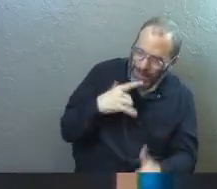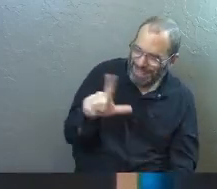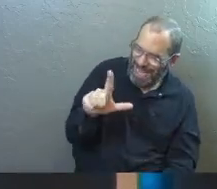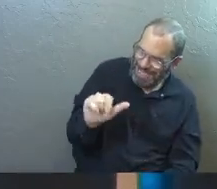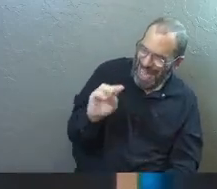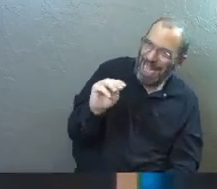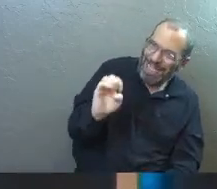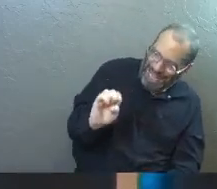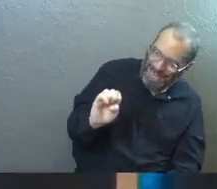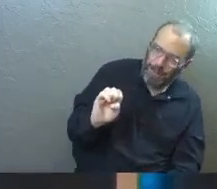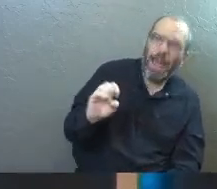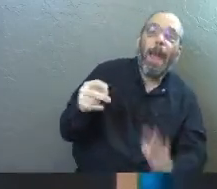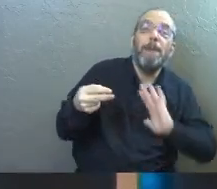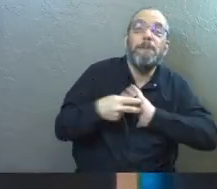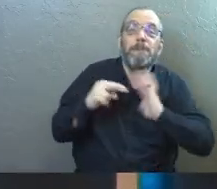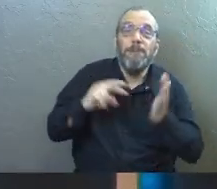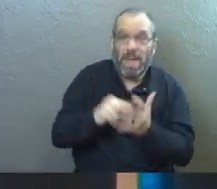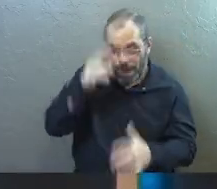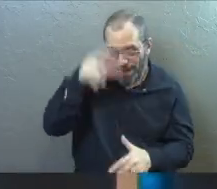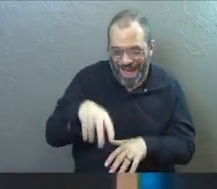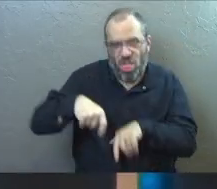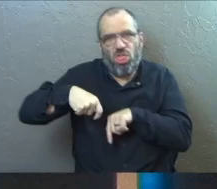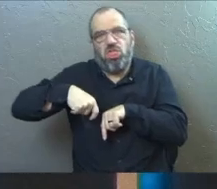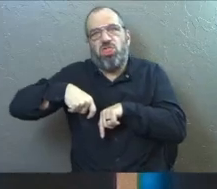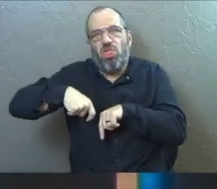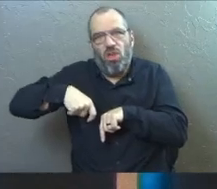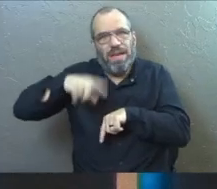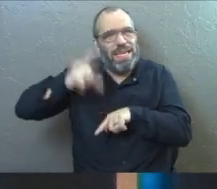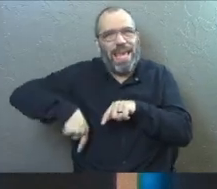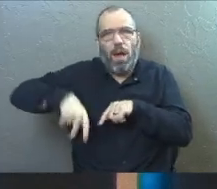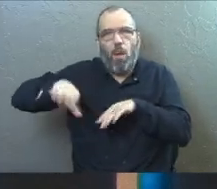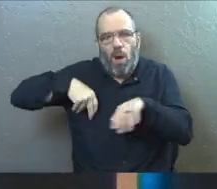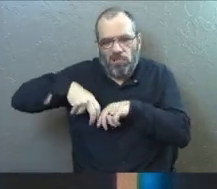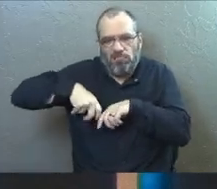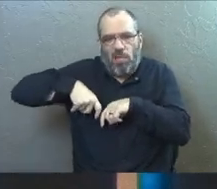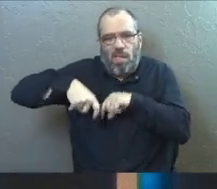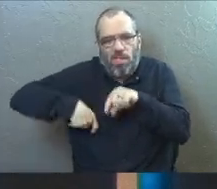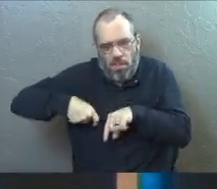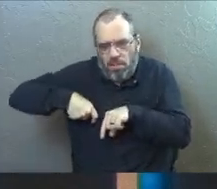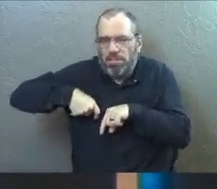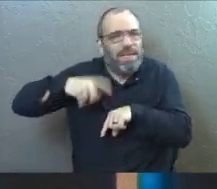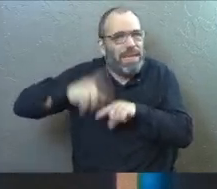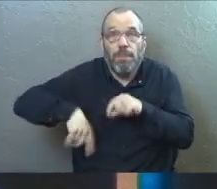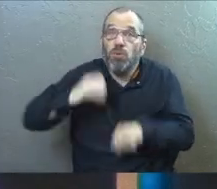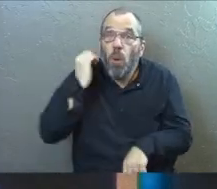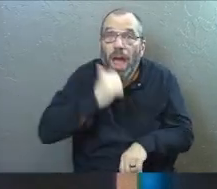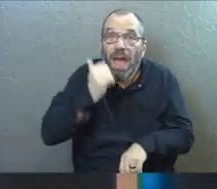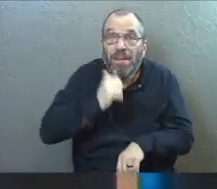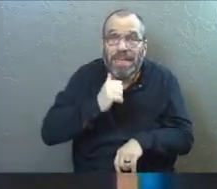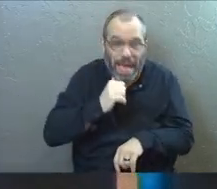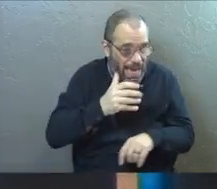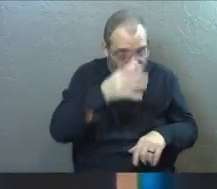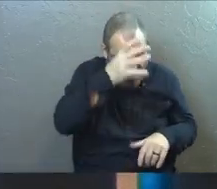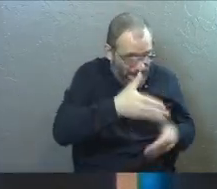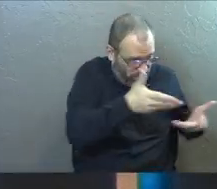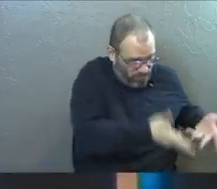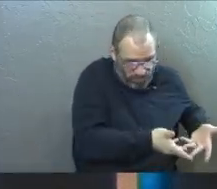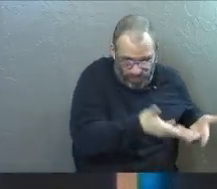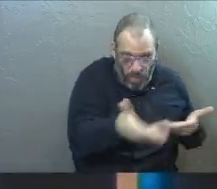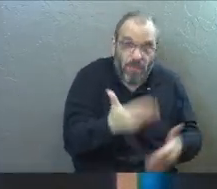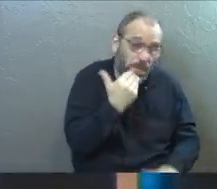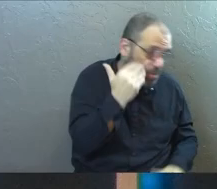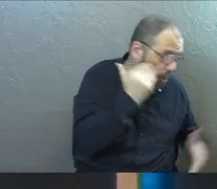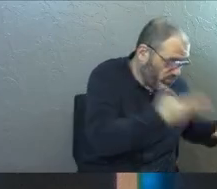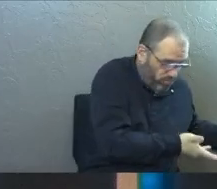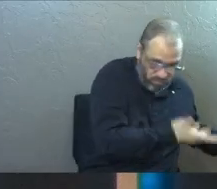right? And what they're referring to is there's a man who is crippled and he cannot walk. And every day people would carry this man from